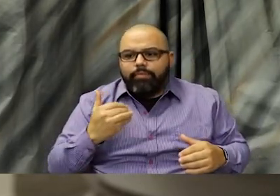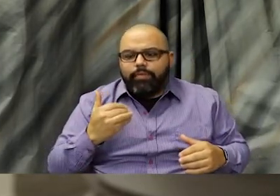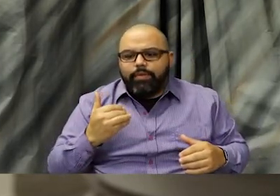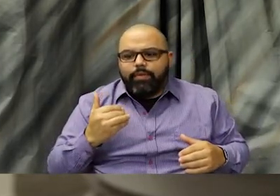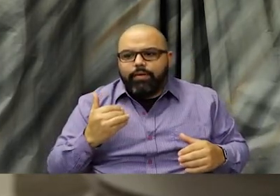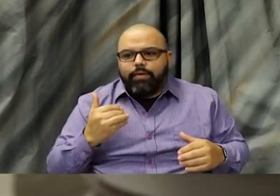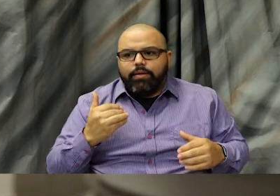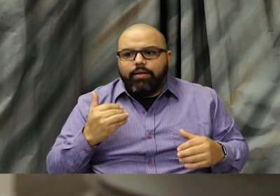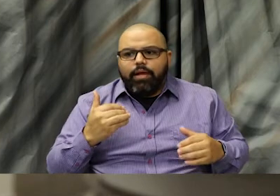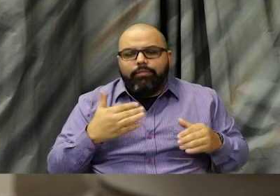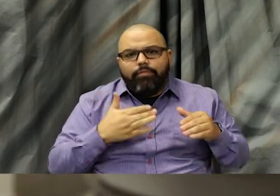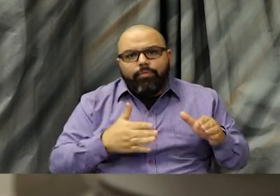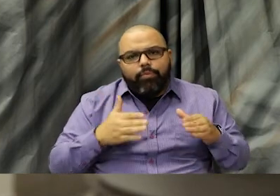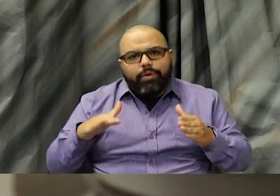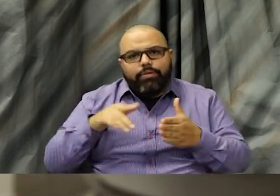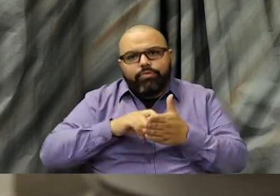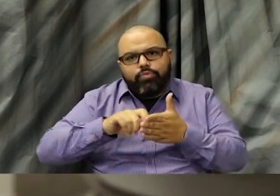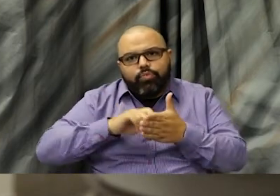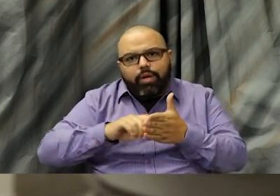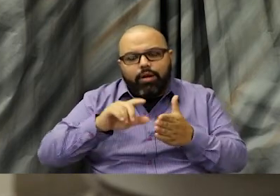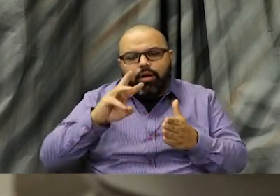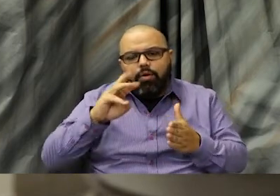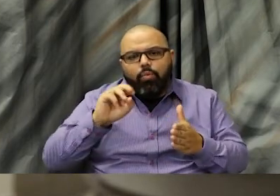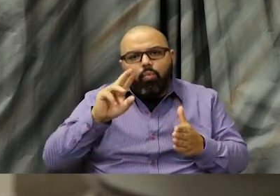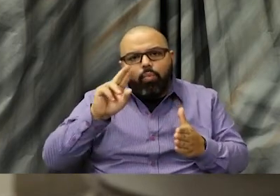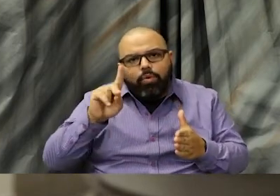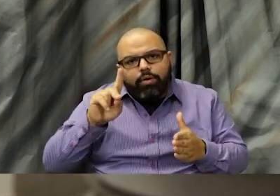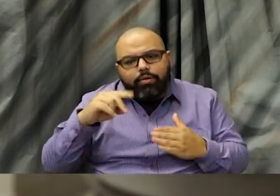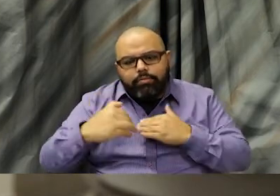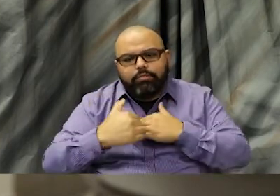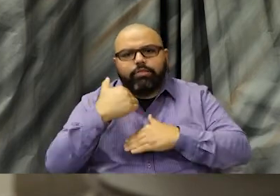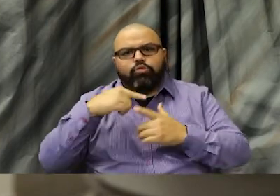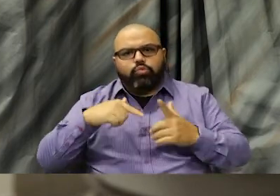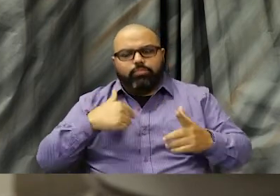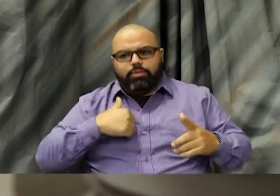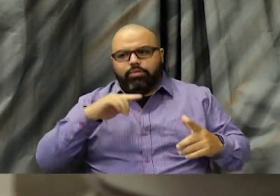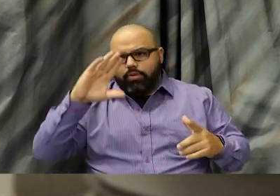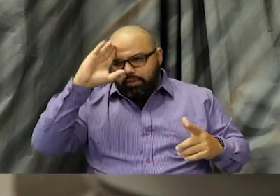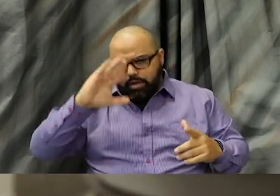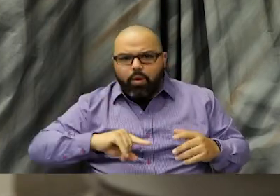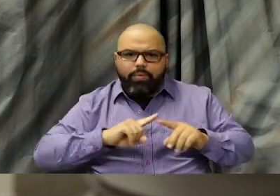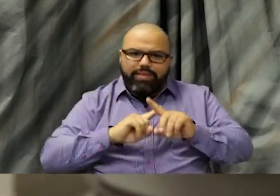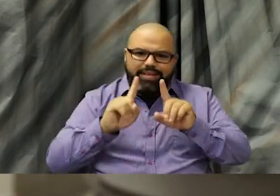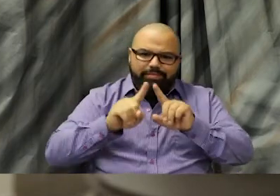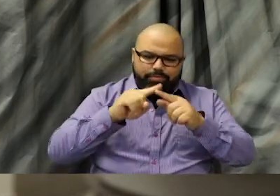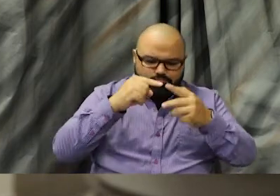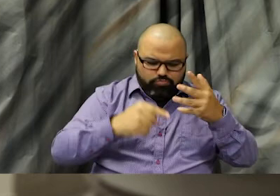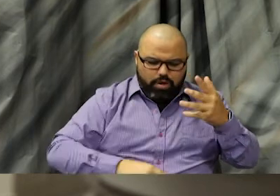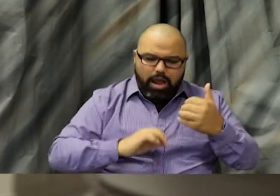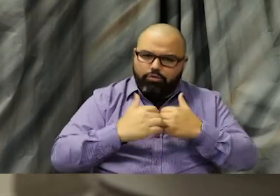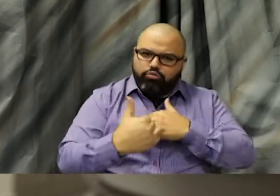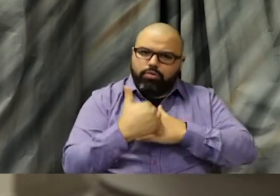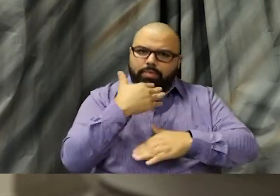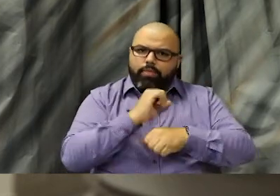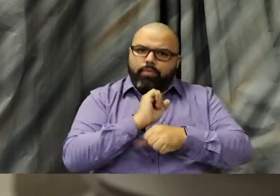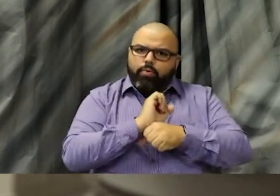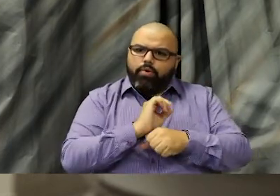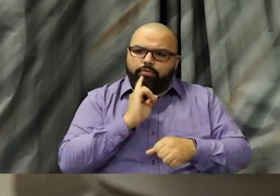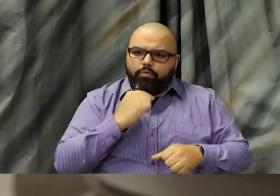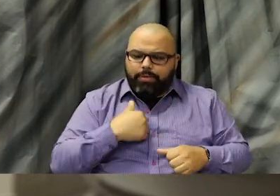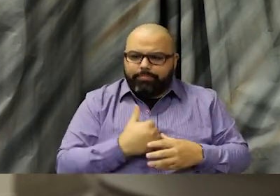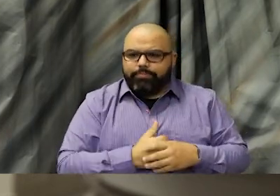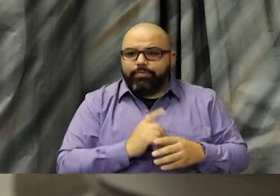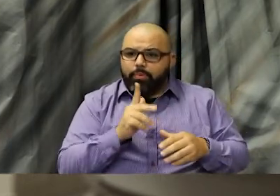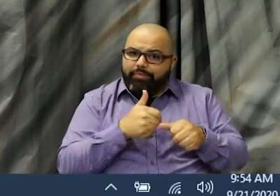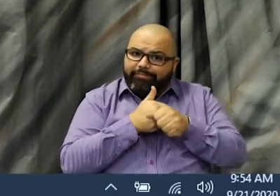have a way to write it on Word and send it to me. So they already know the different ways that they can submit their work